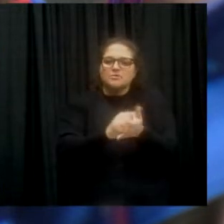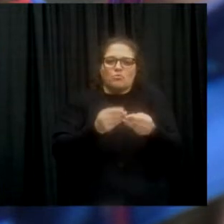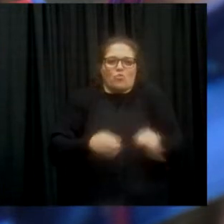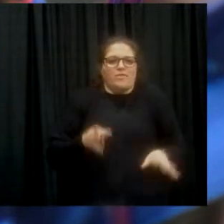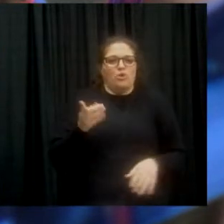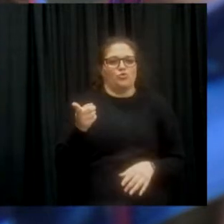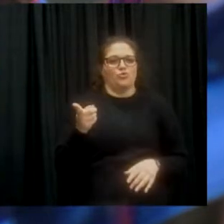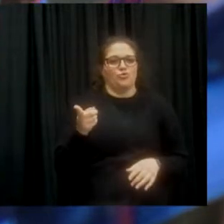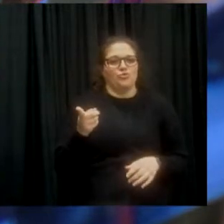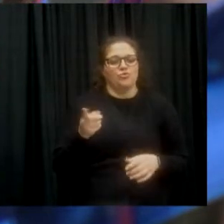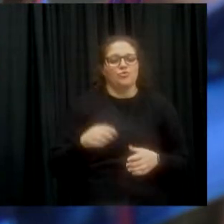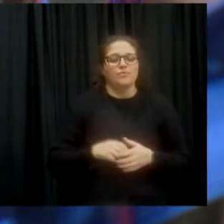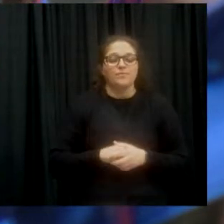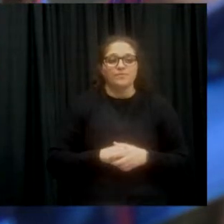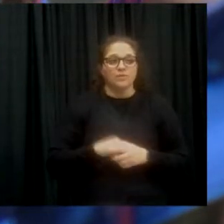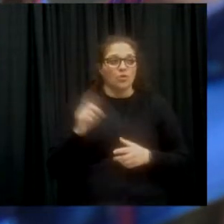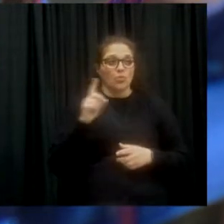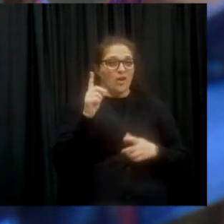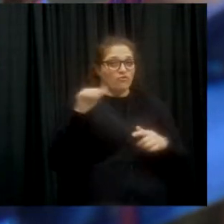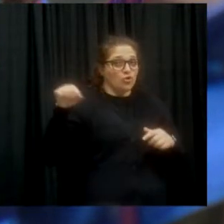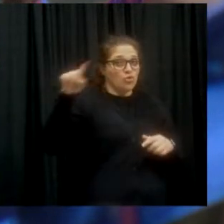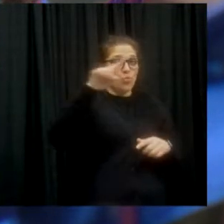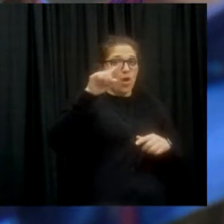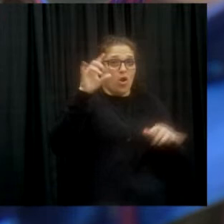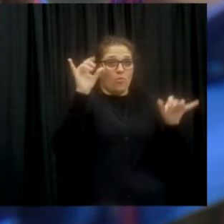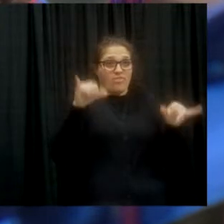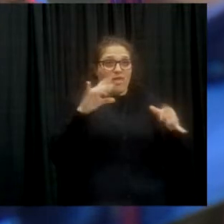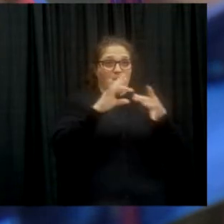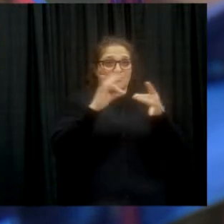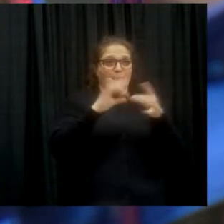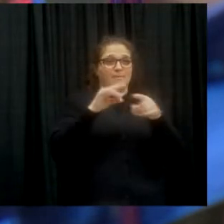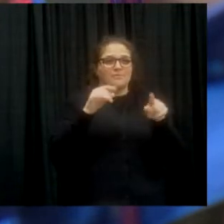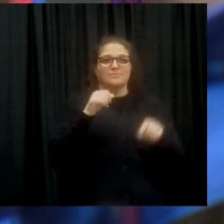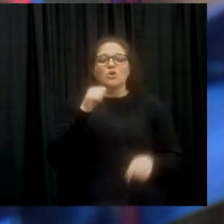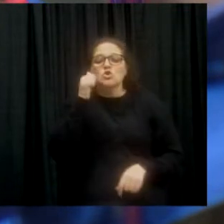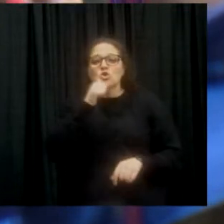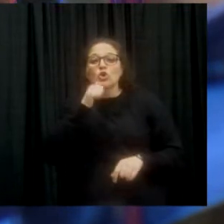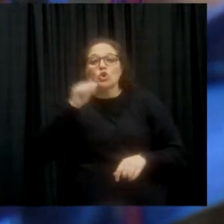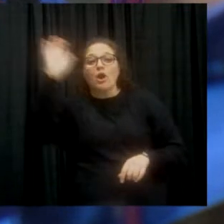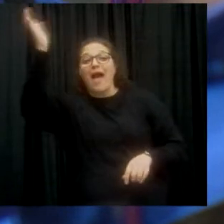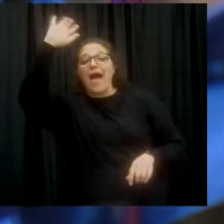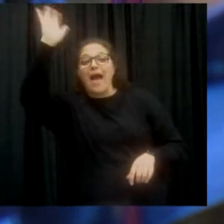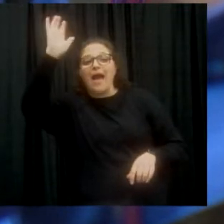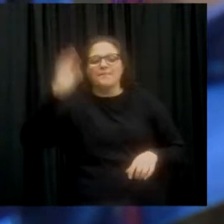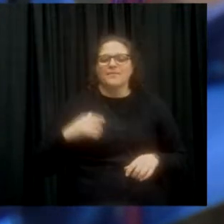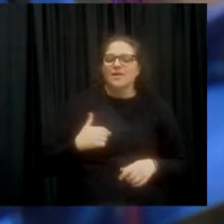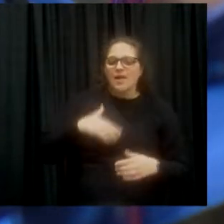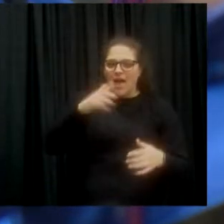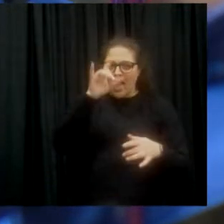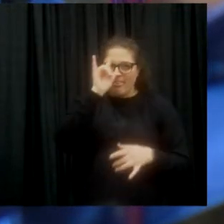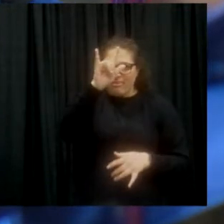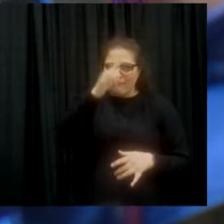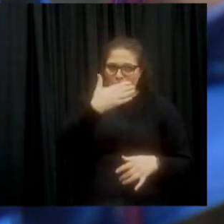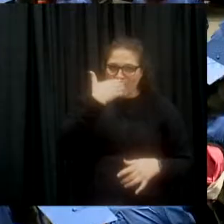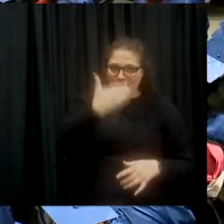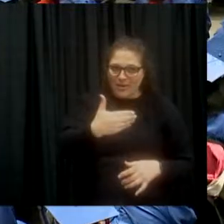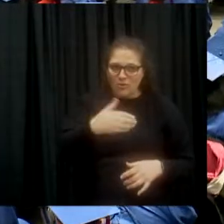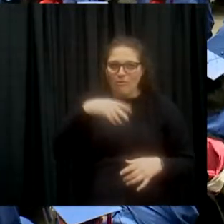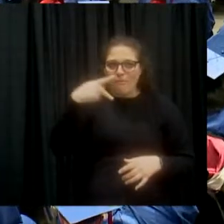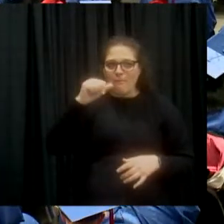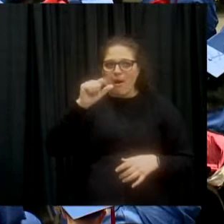her, wherever you are. With that being said, I love you and thank you, Panu Lee.